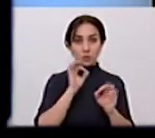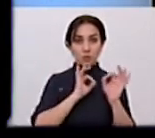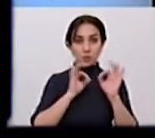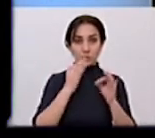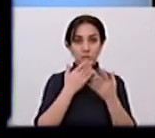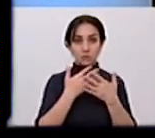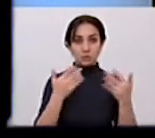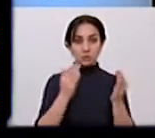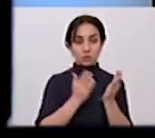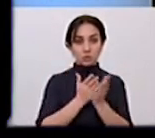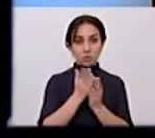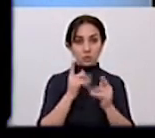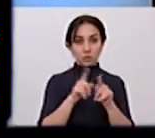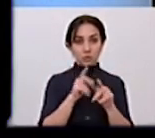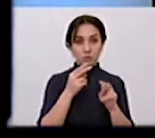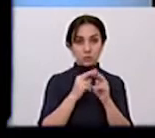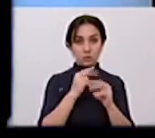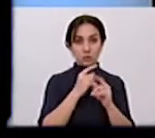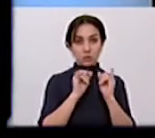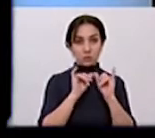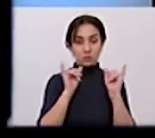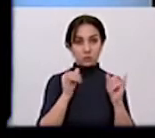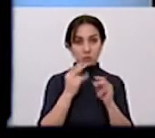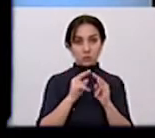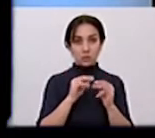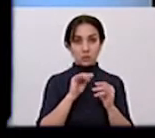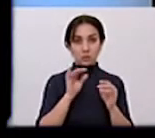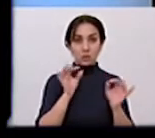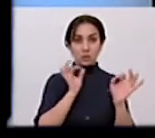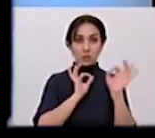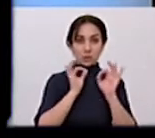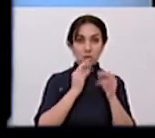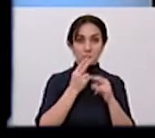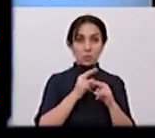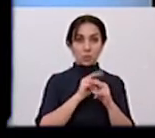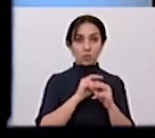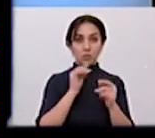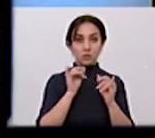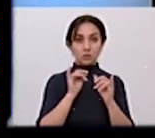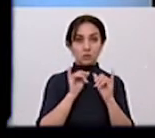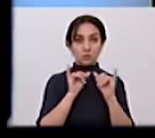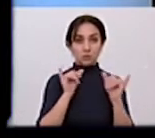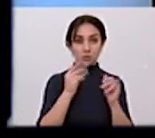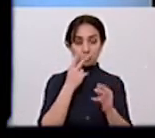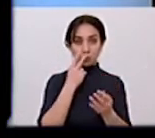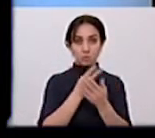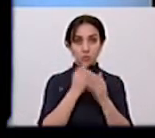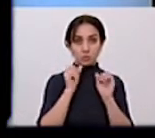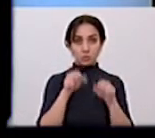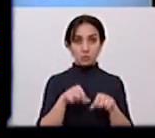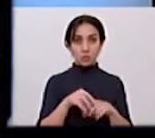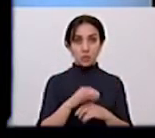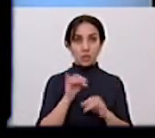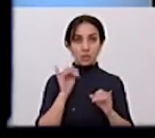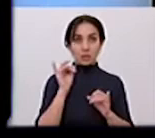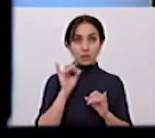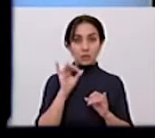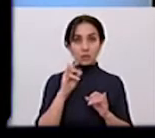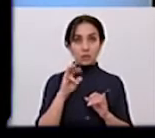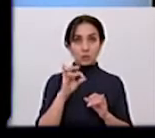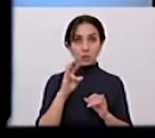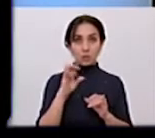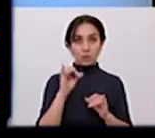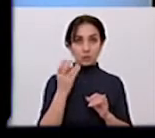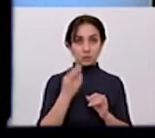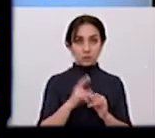farmatsevtika sohasini kuchli rivojlanishi, tibbiyotni, tabobatni kuchli rivojlanishini biz kuzatishimiz mumkin ekan. Ana endi Indoneziya haqida